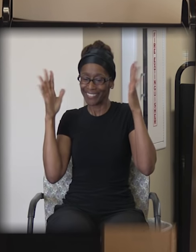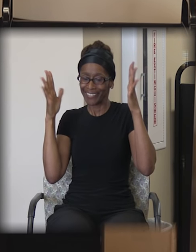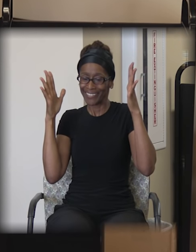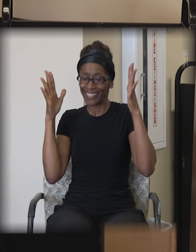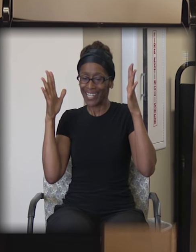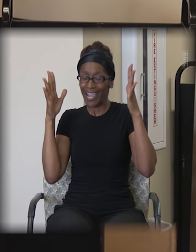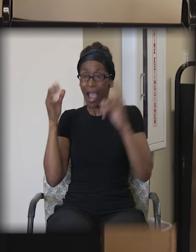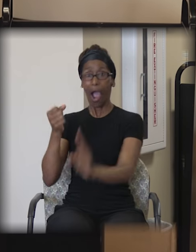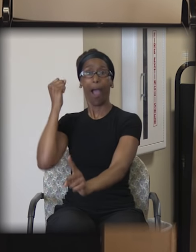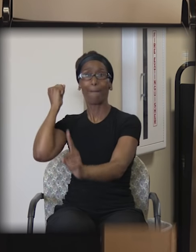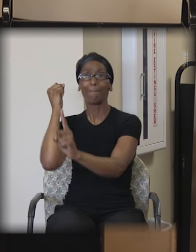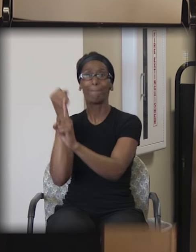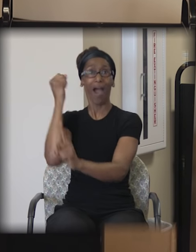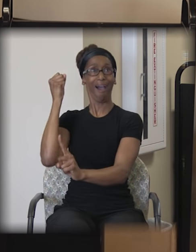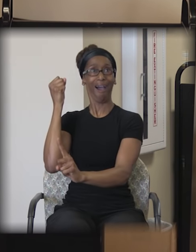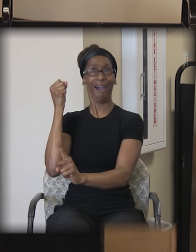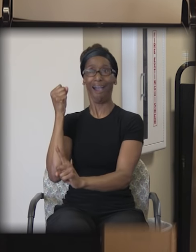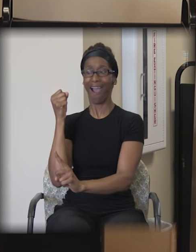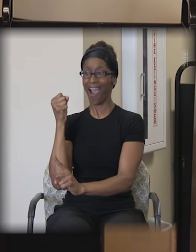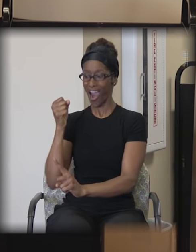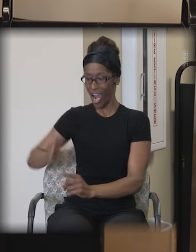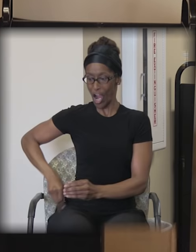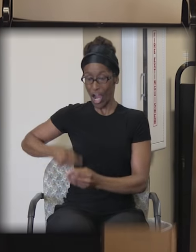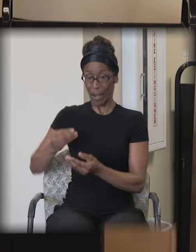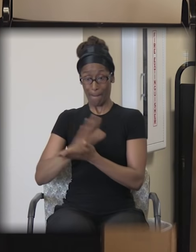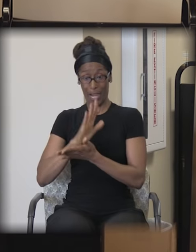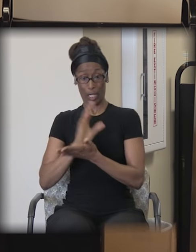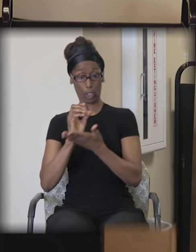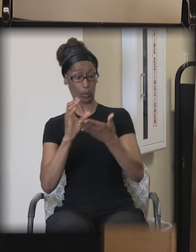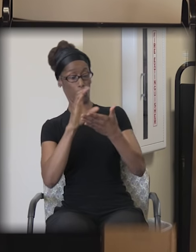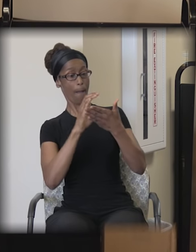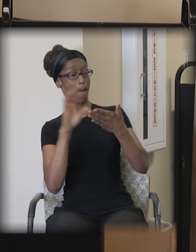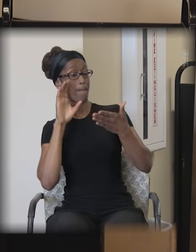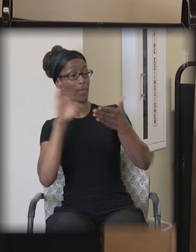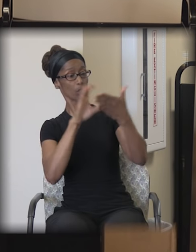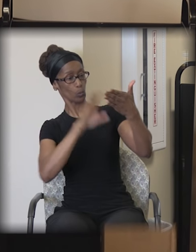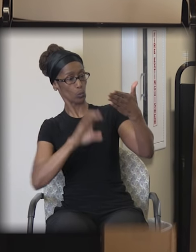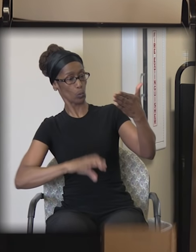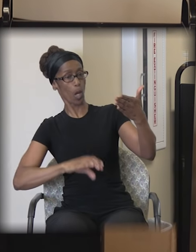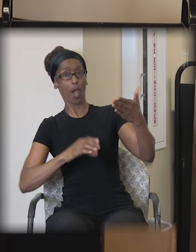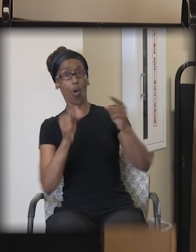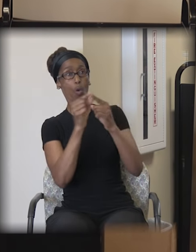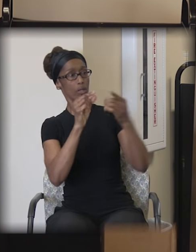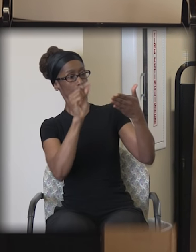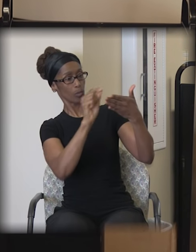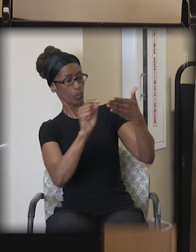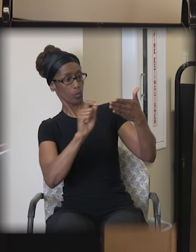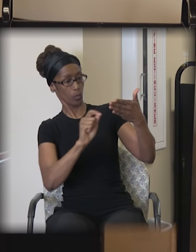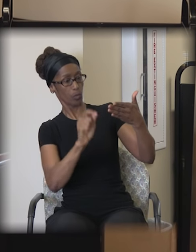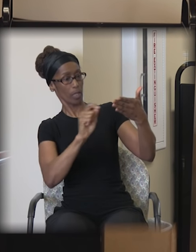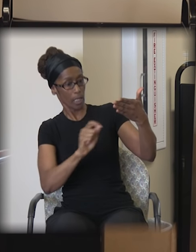That's it! William pulled out his pad and drew pictures. He scribbled words next to the pictures. He wrote.